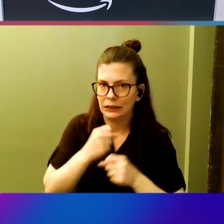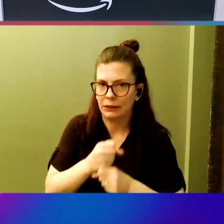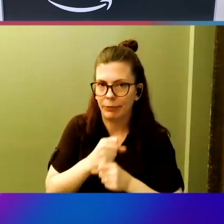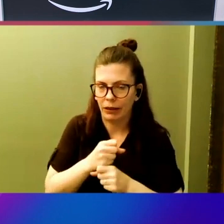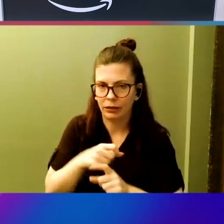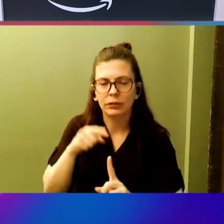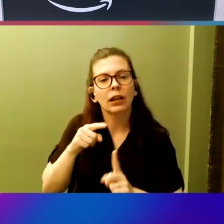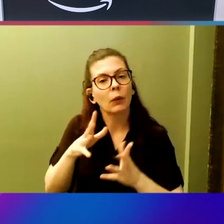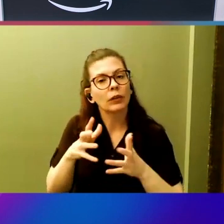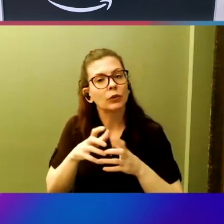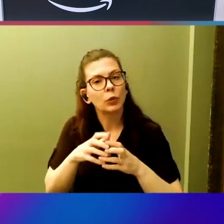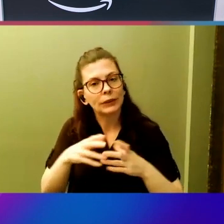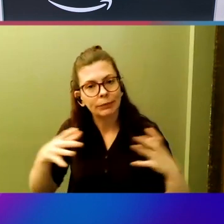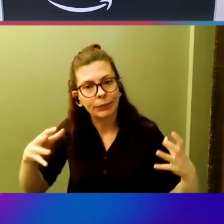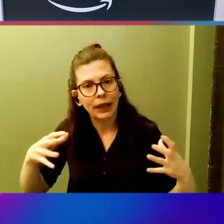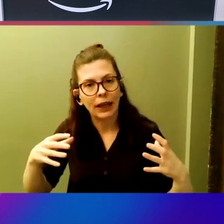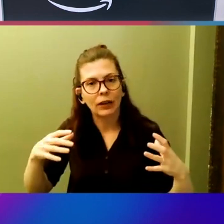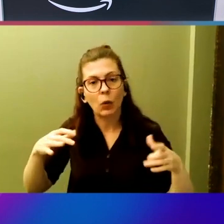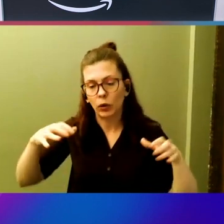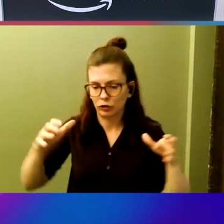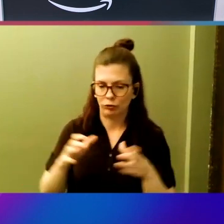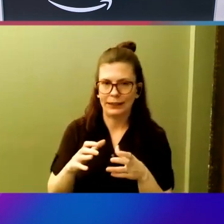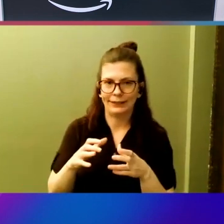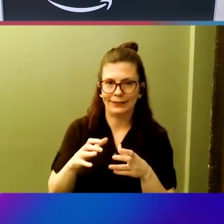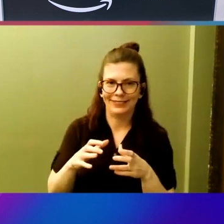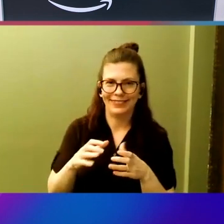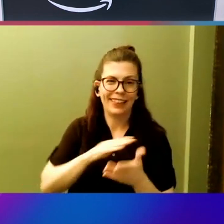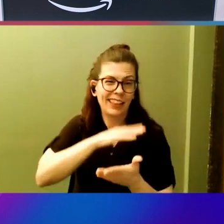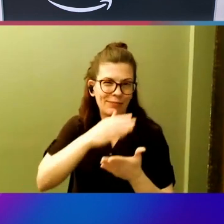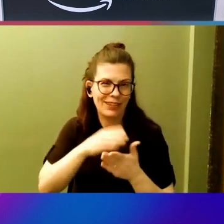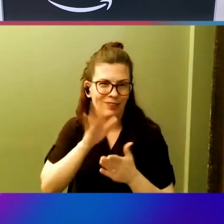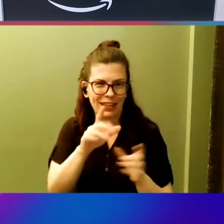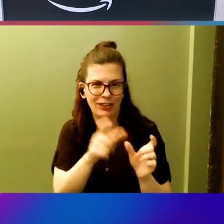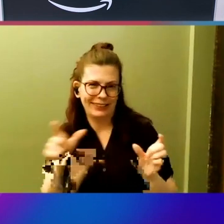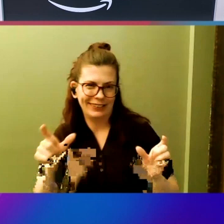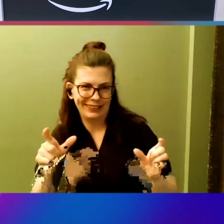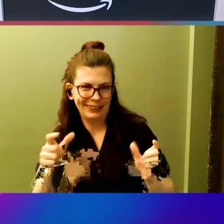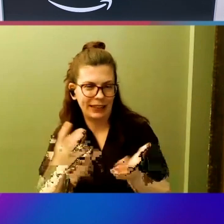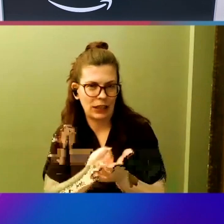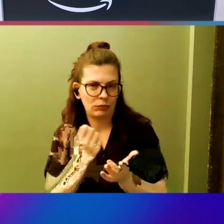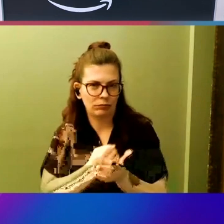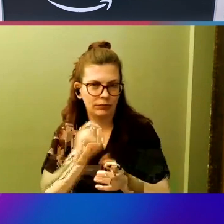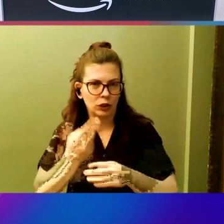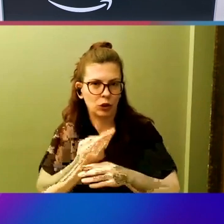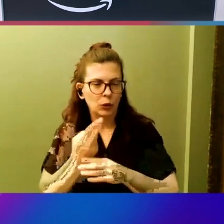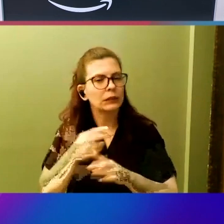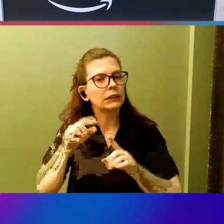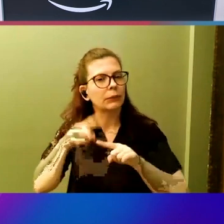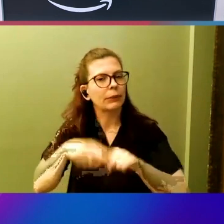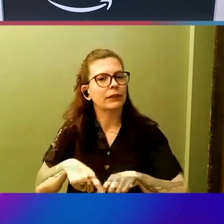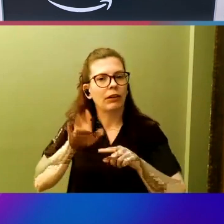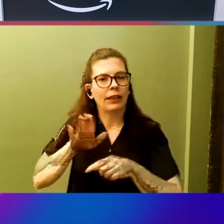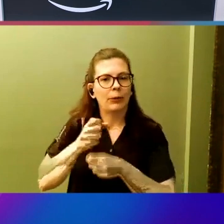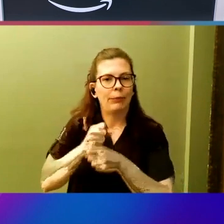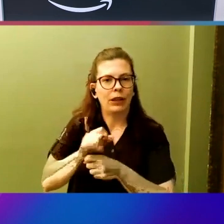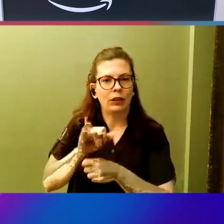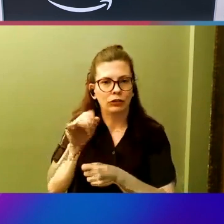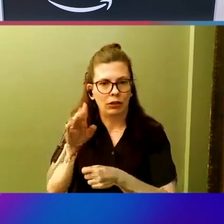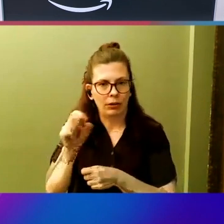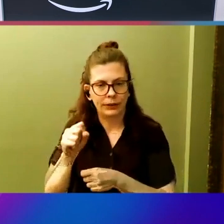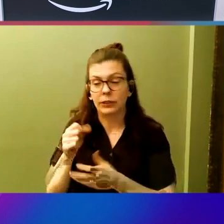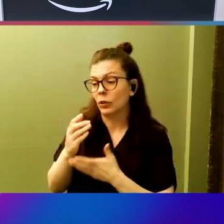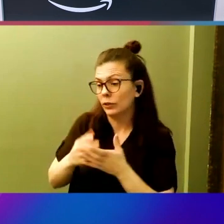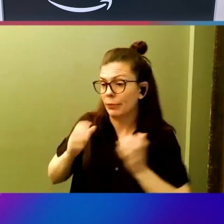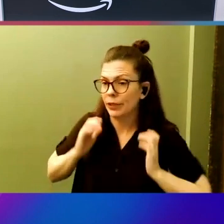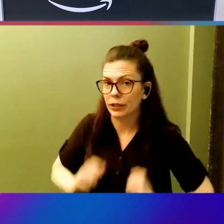or shrink the amount of instances they're using based on the number of build jobs. And we have customers who are talking about that,